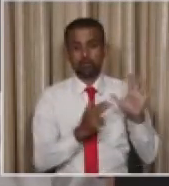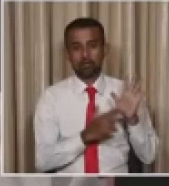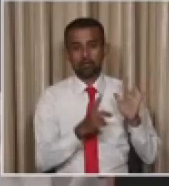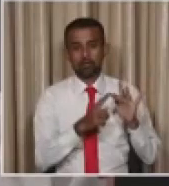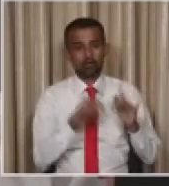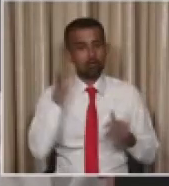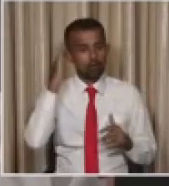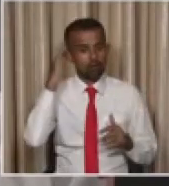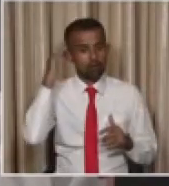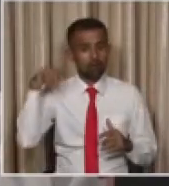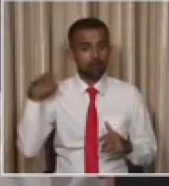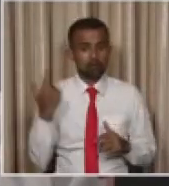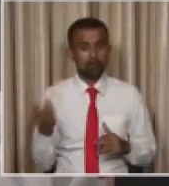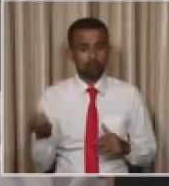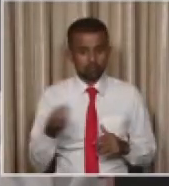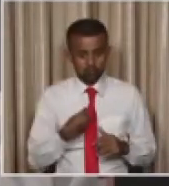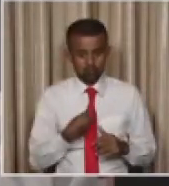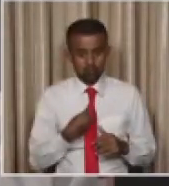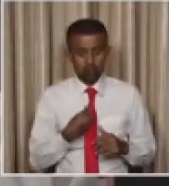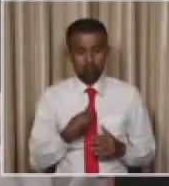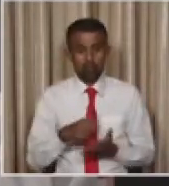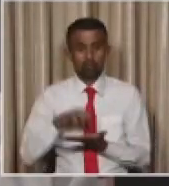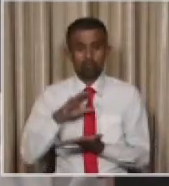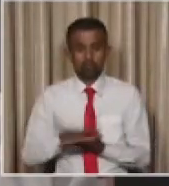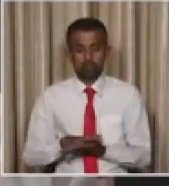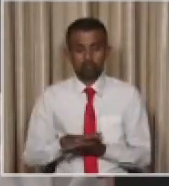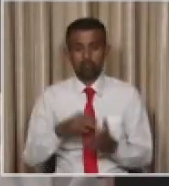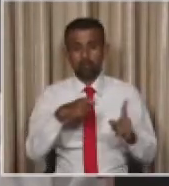and jayalath disilva and others which says